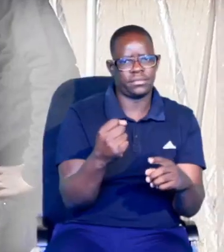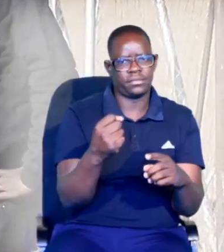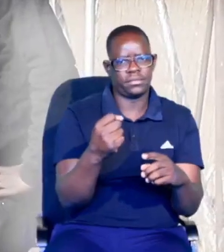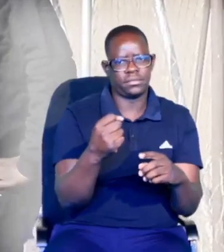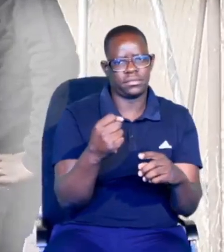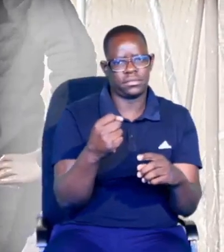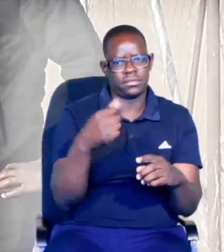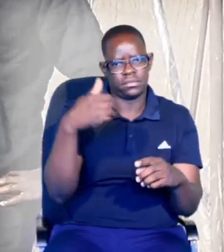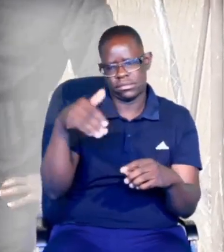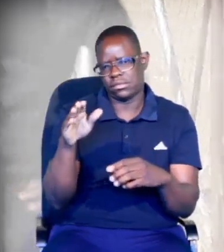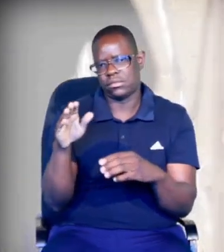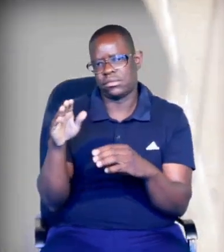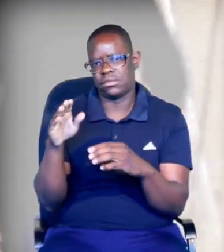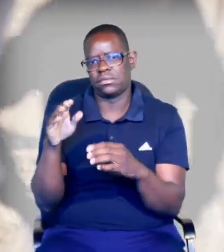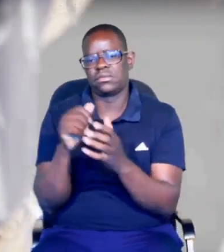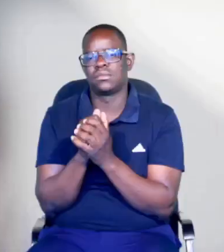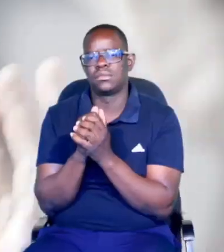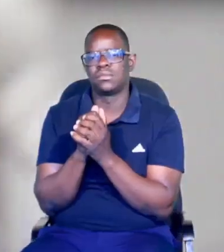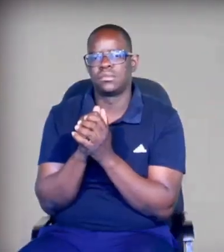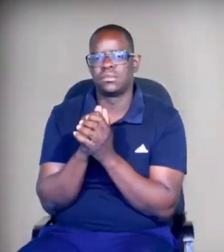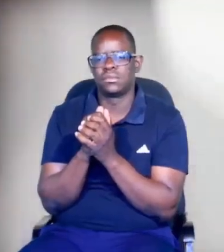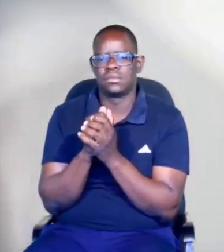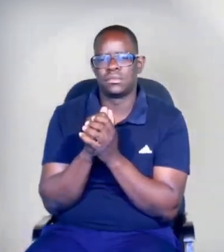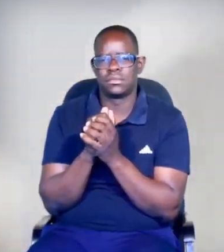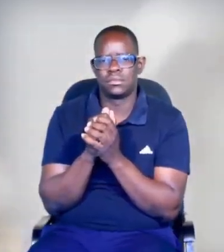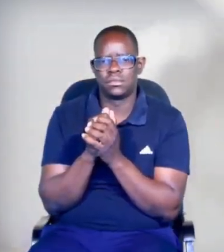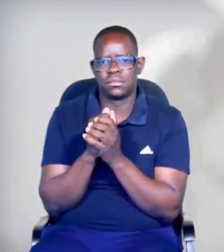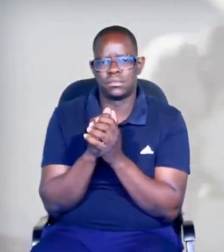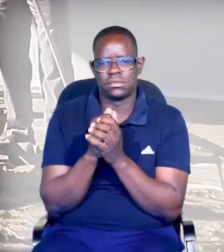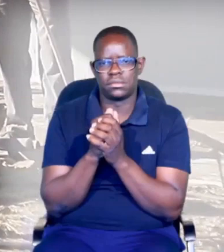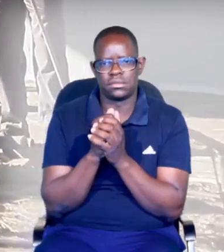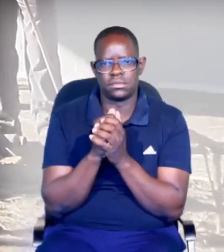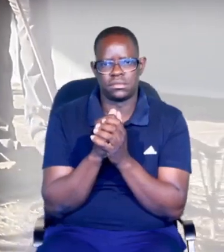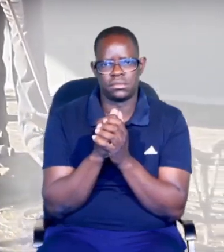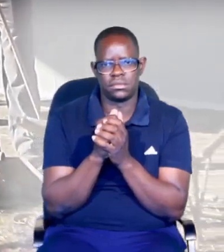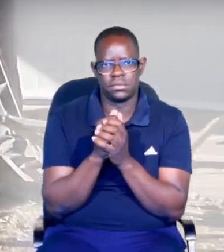go to the mall. Let's go find my friends at the mall. I'll tell you on the way.